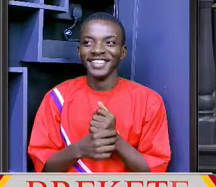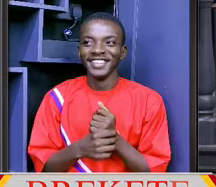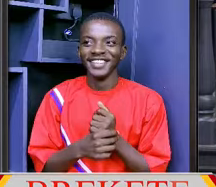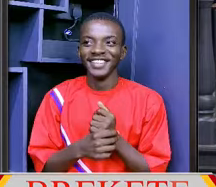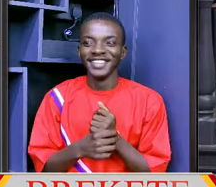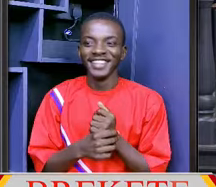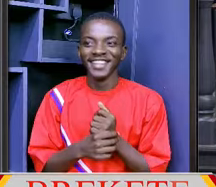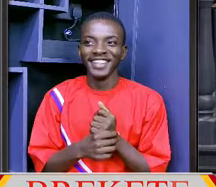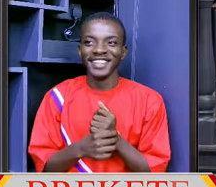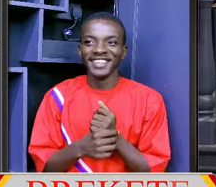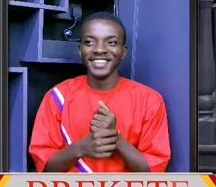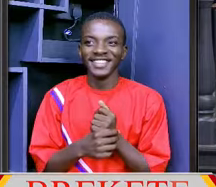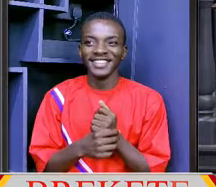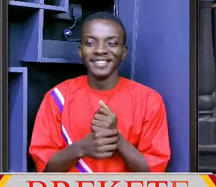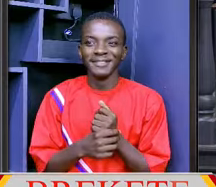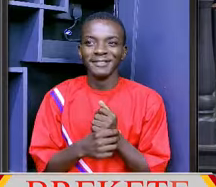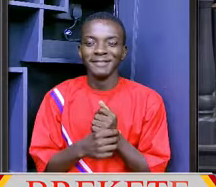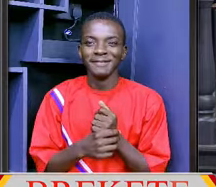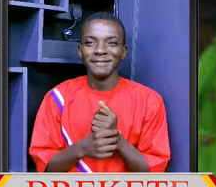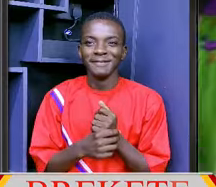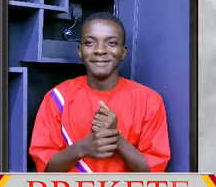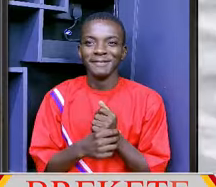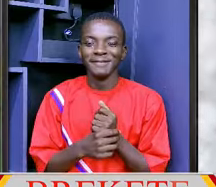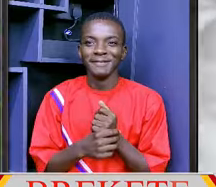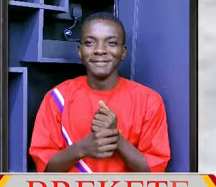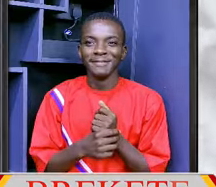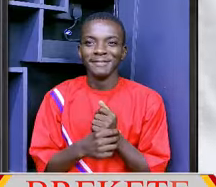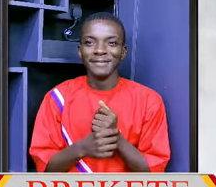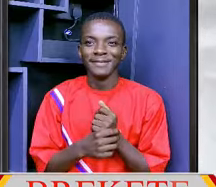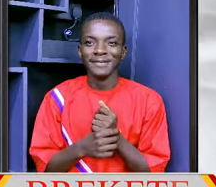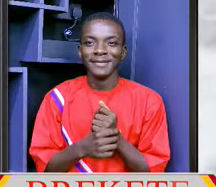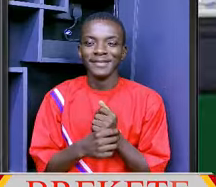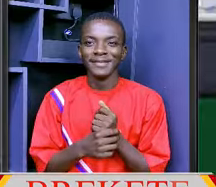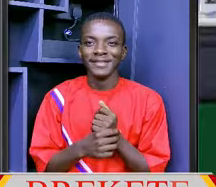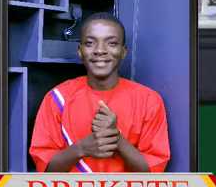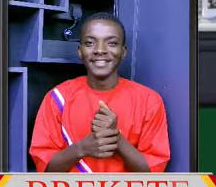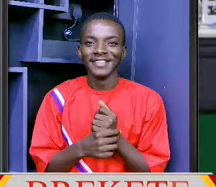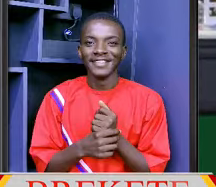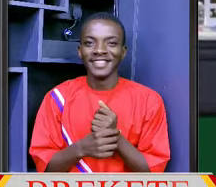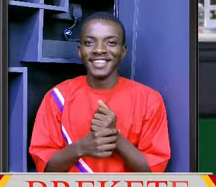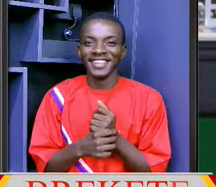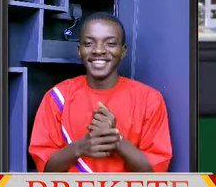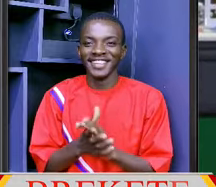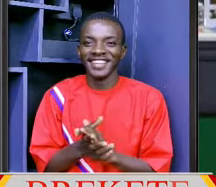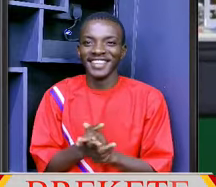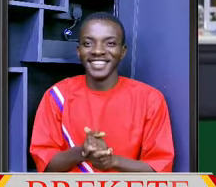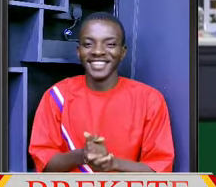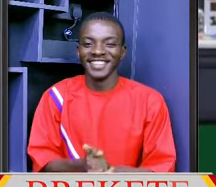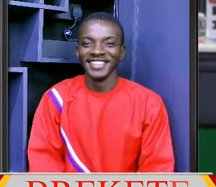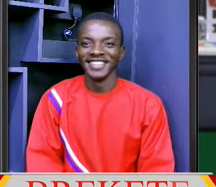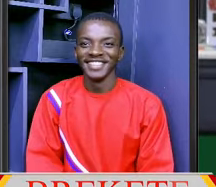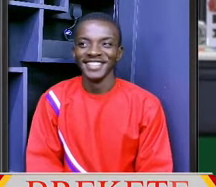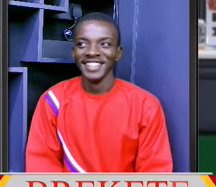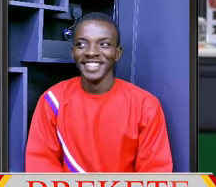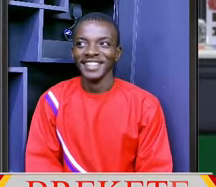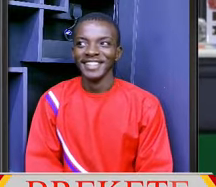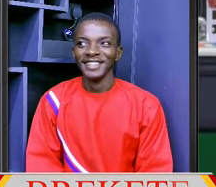Not this way. See, person will never chop Christmas chicken. Ordinary people go there remind her.